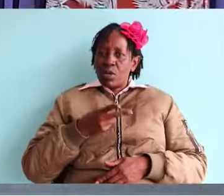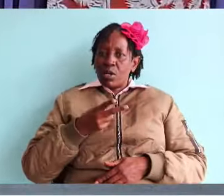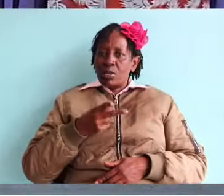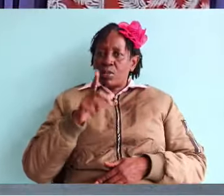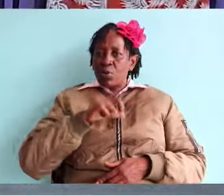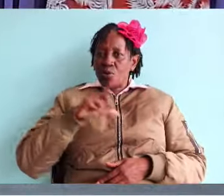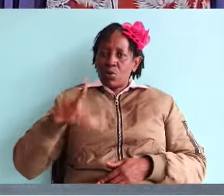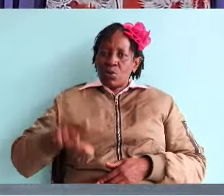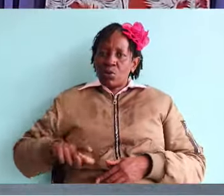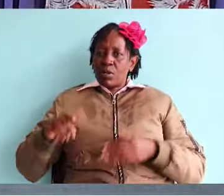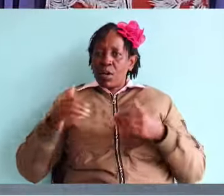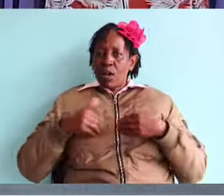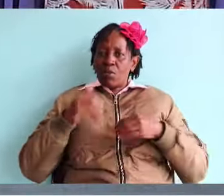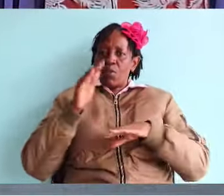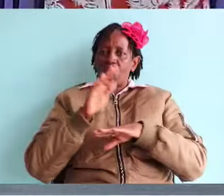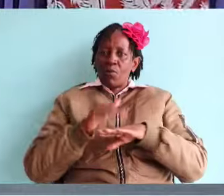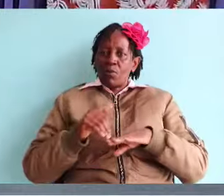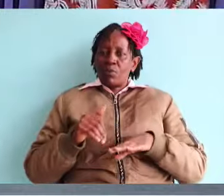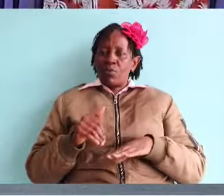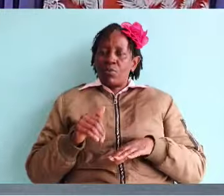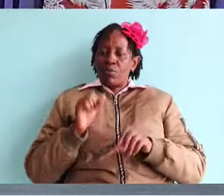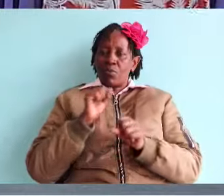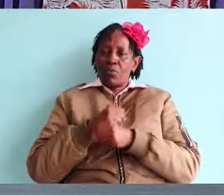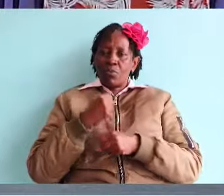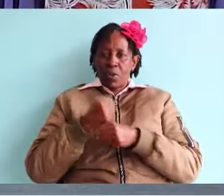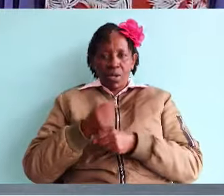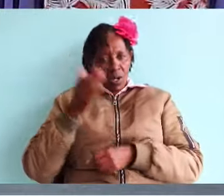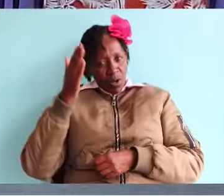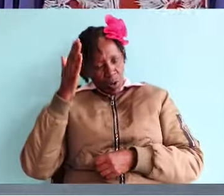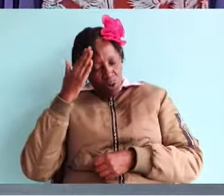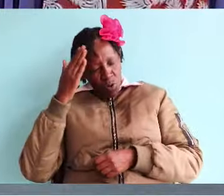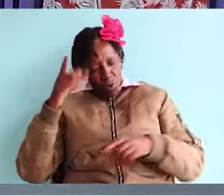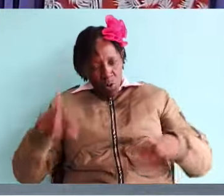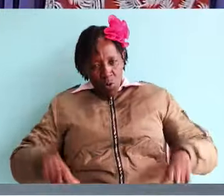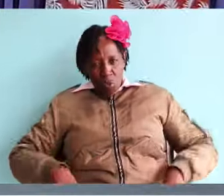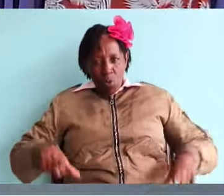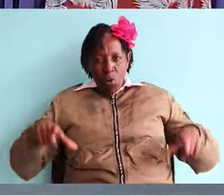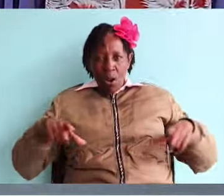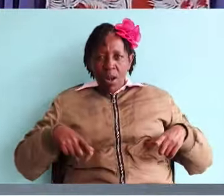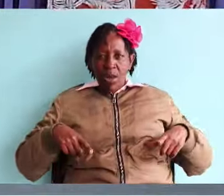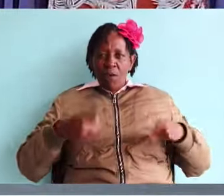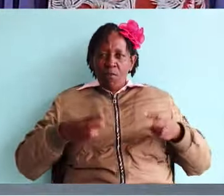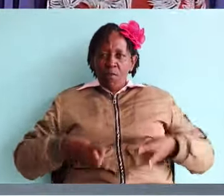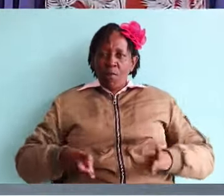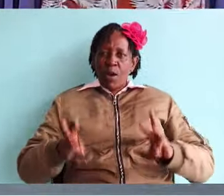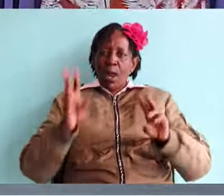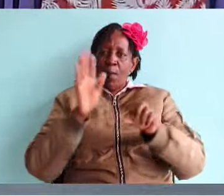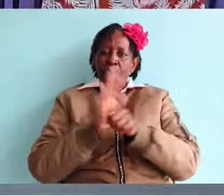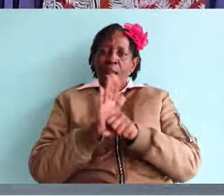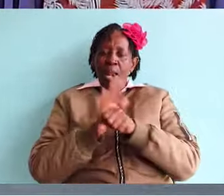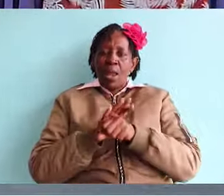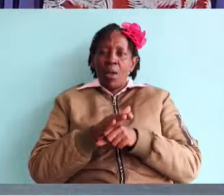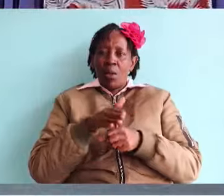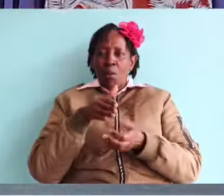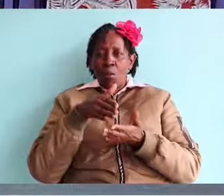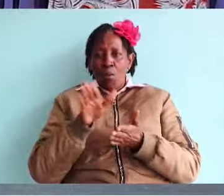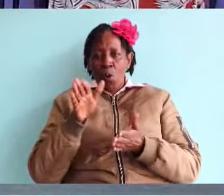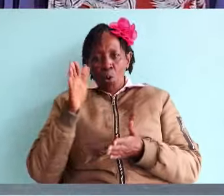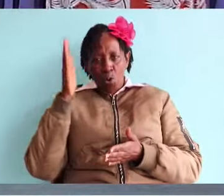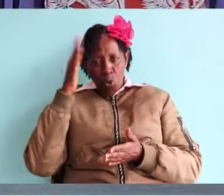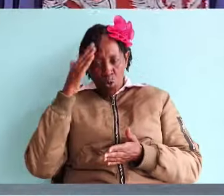us to make you known, to live in a way, O God, that many more will know you and live for